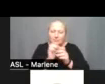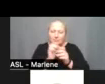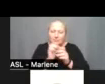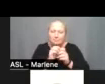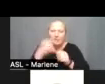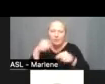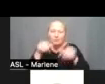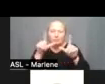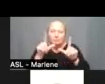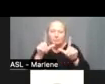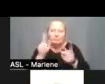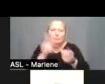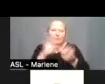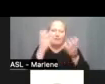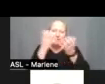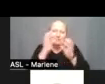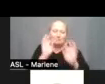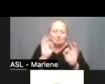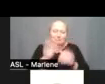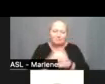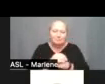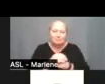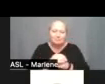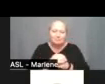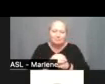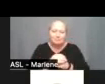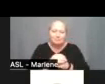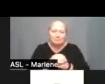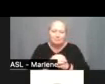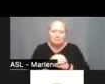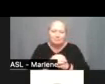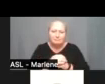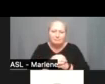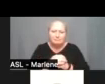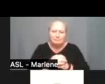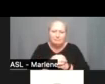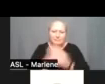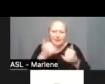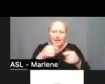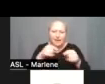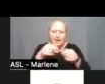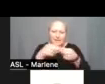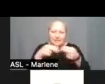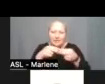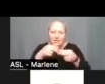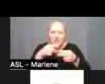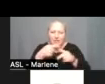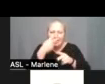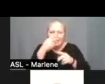perfect awesome that's eighth yeah okay and then let me get into slideshow so the numbers are a little bigger